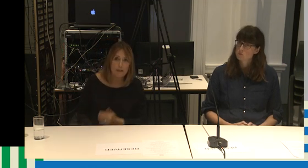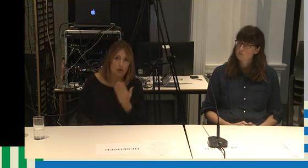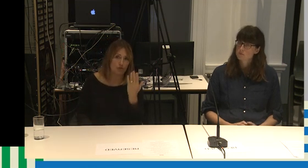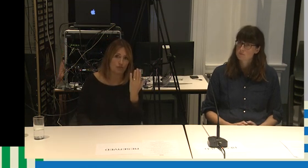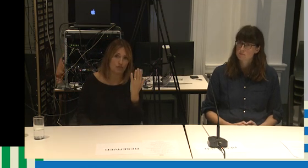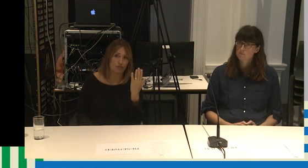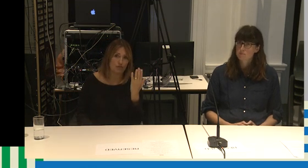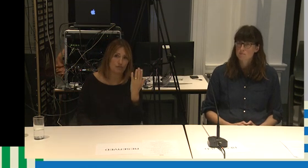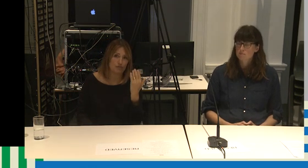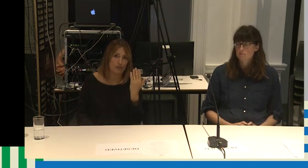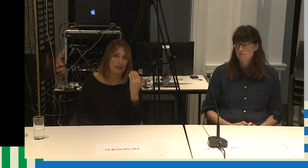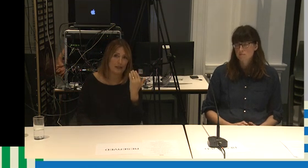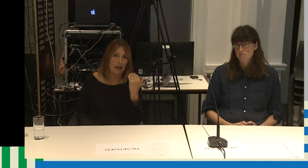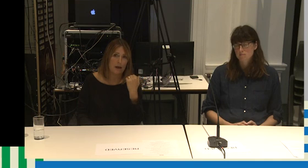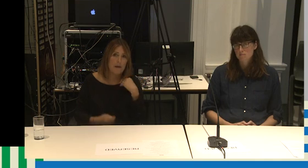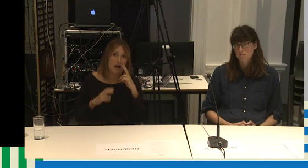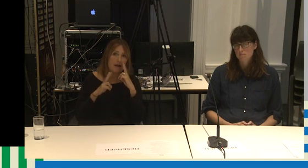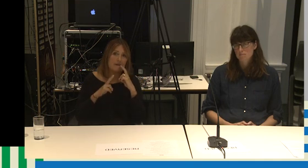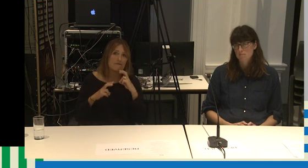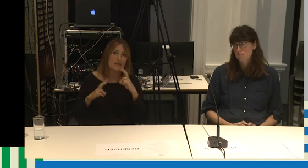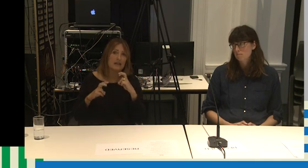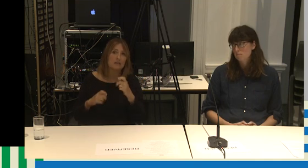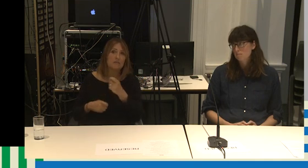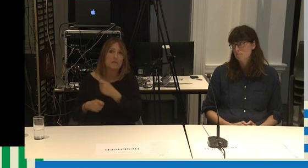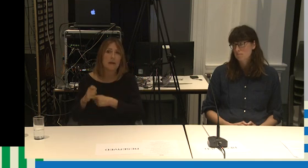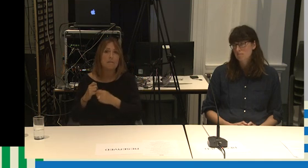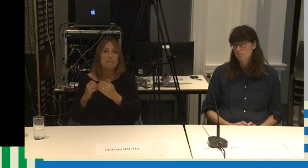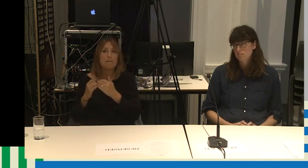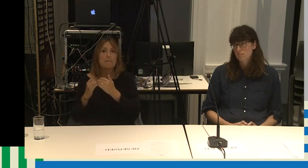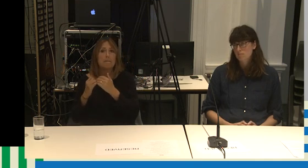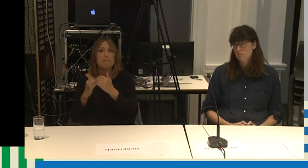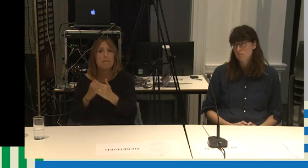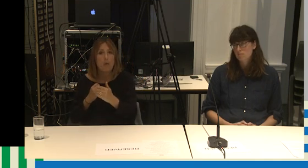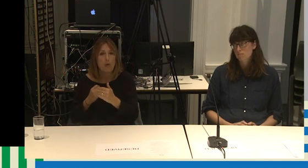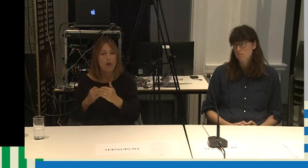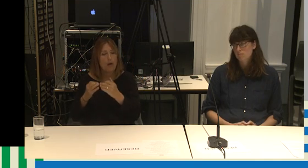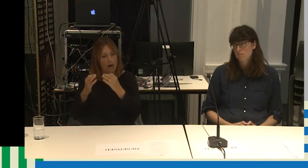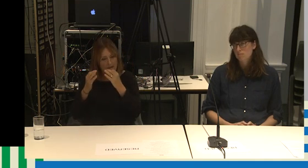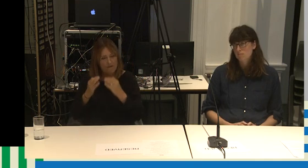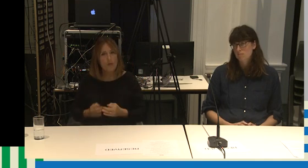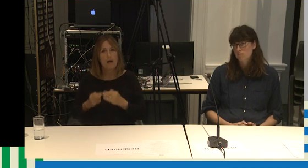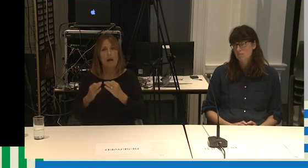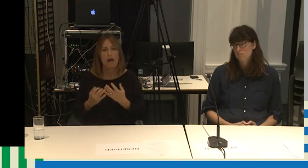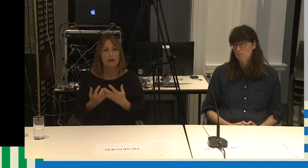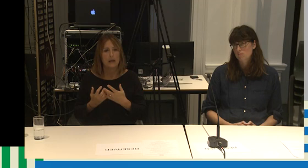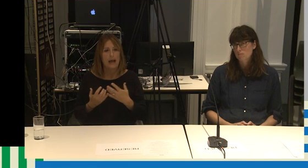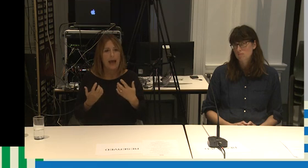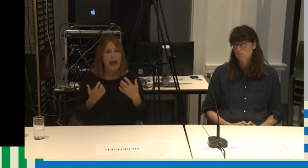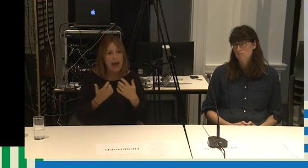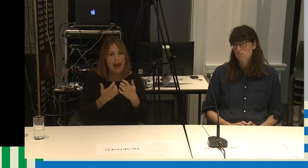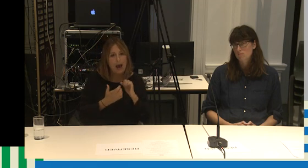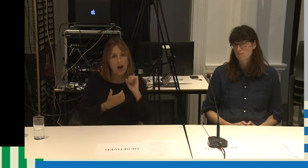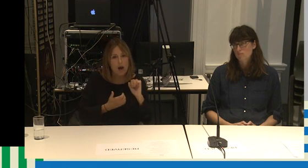Recently, I've started formalising this investigation more in terms of investigating how architects think about crowd